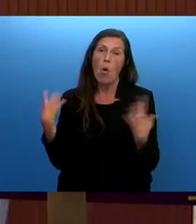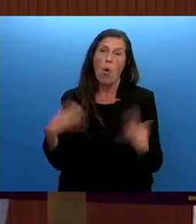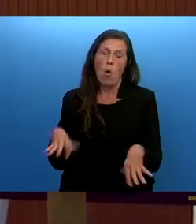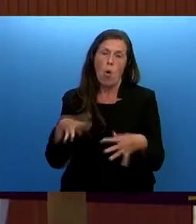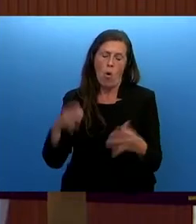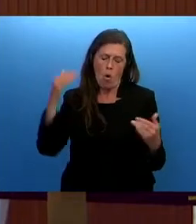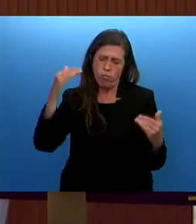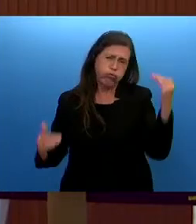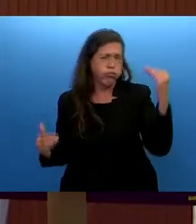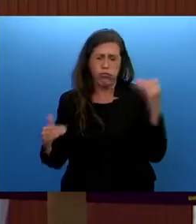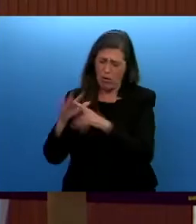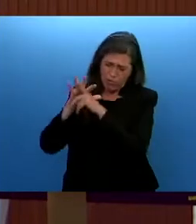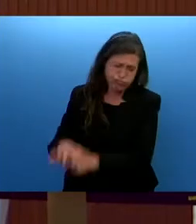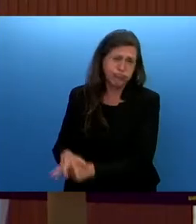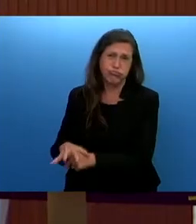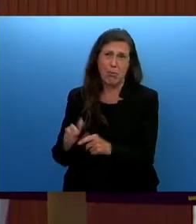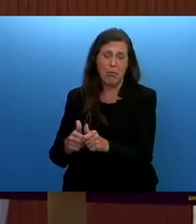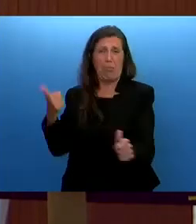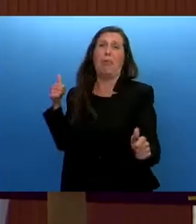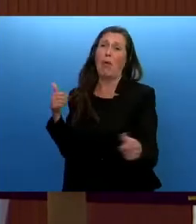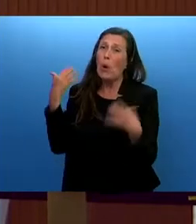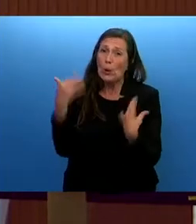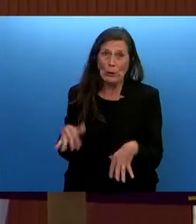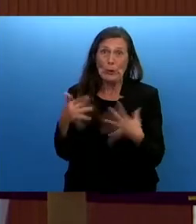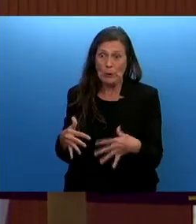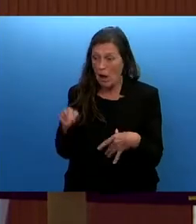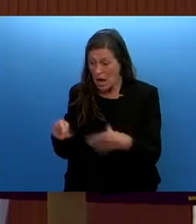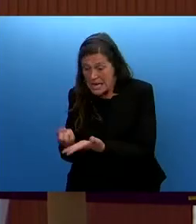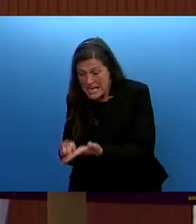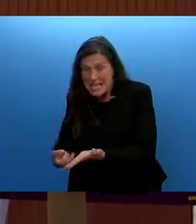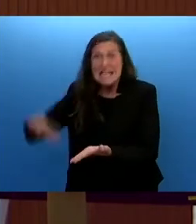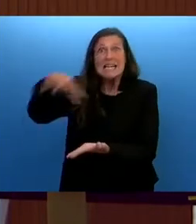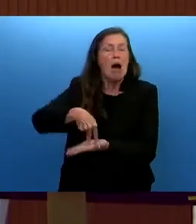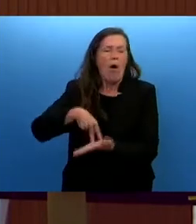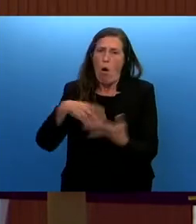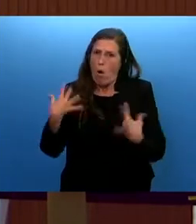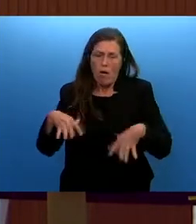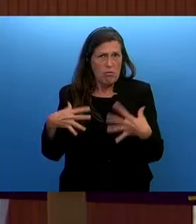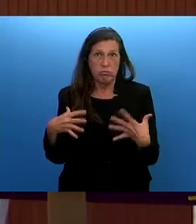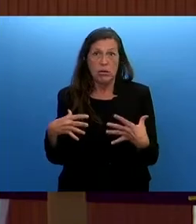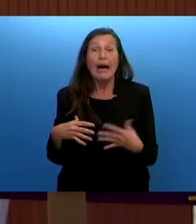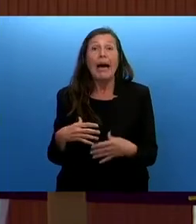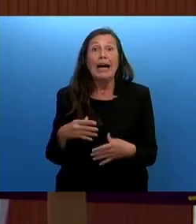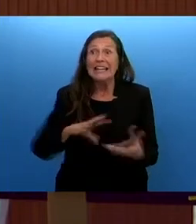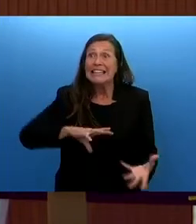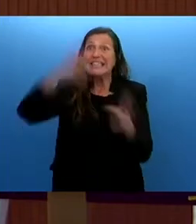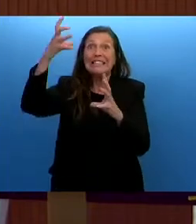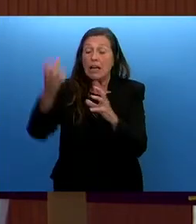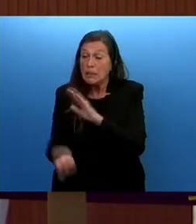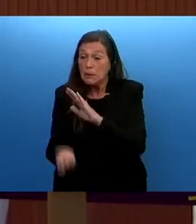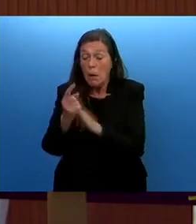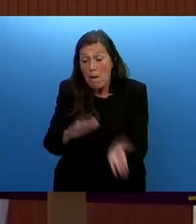and uneven levels of resilience and capacity to recover. Disaster mortality is closely correlated